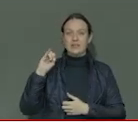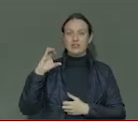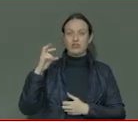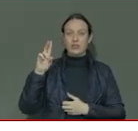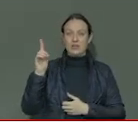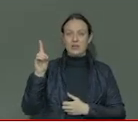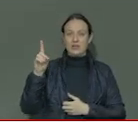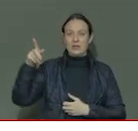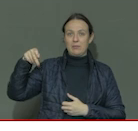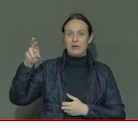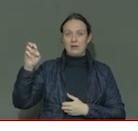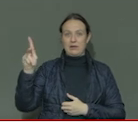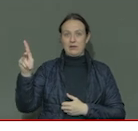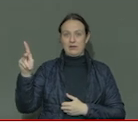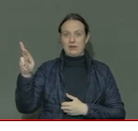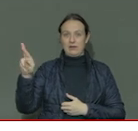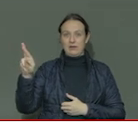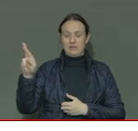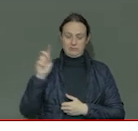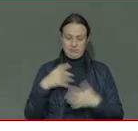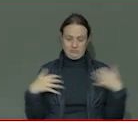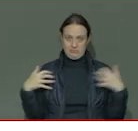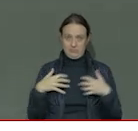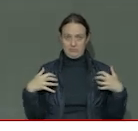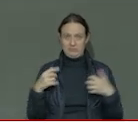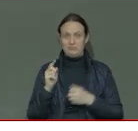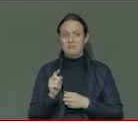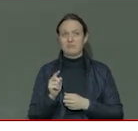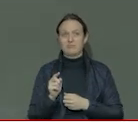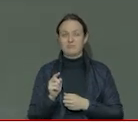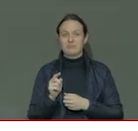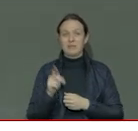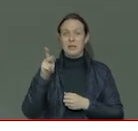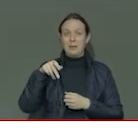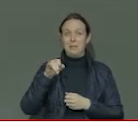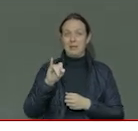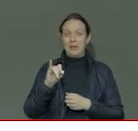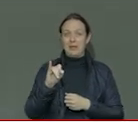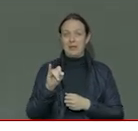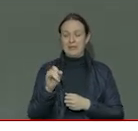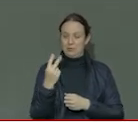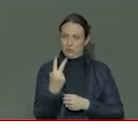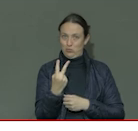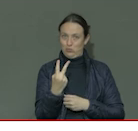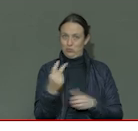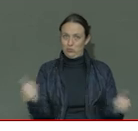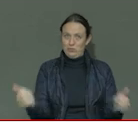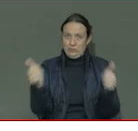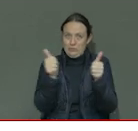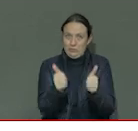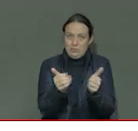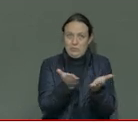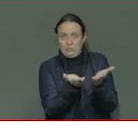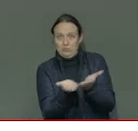3-year-old Bengal tiger. And he is Pai's only companion. He